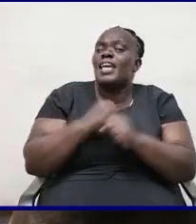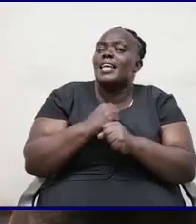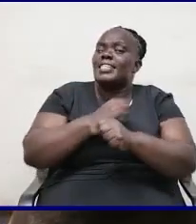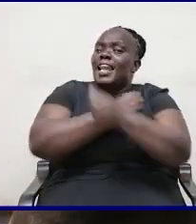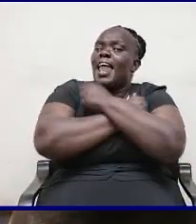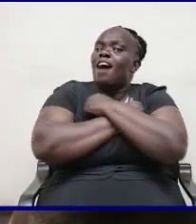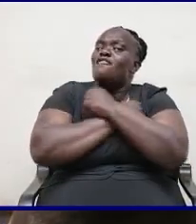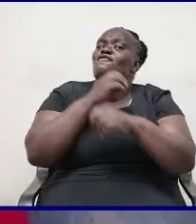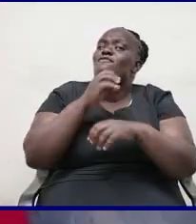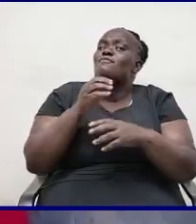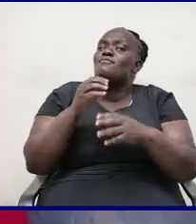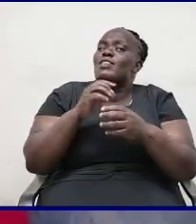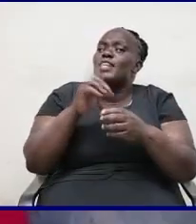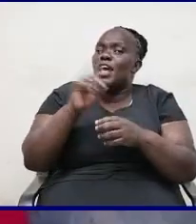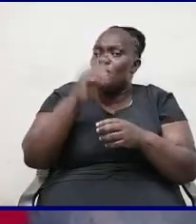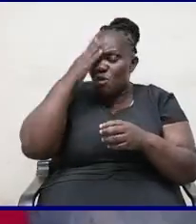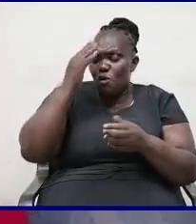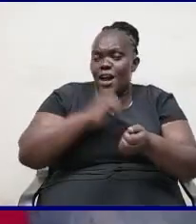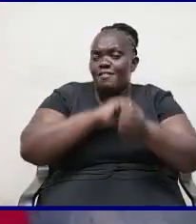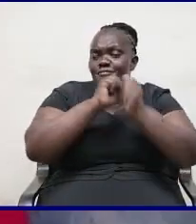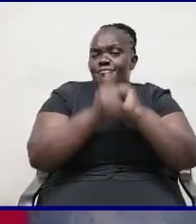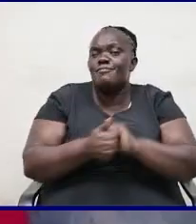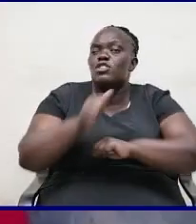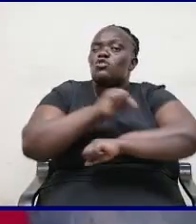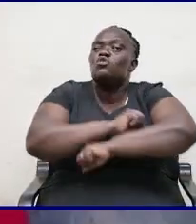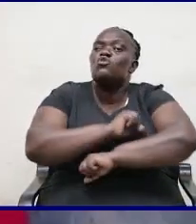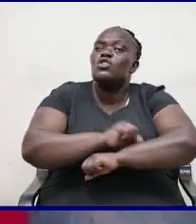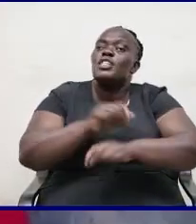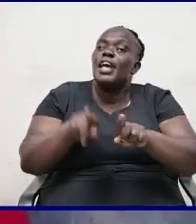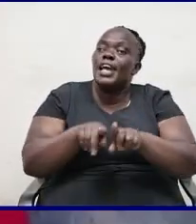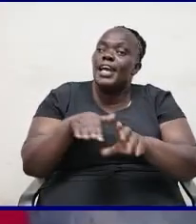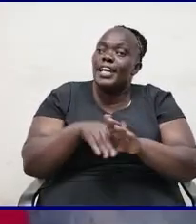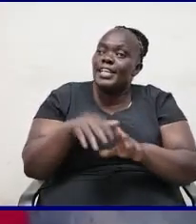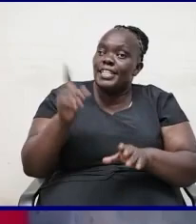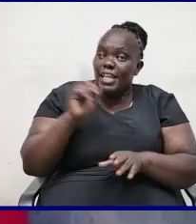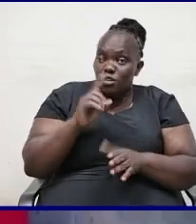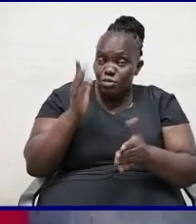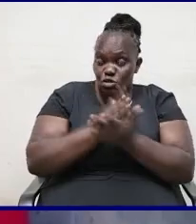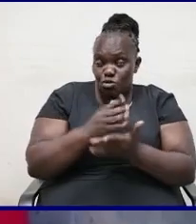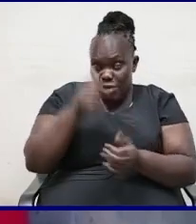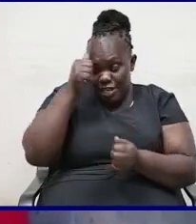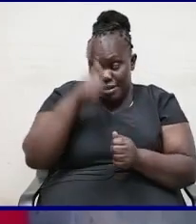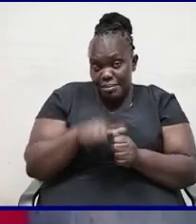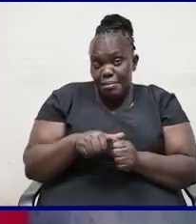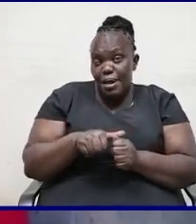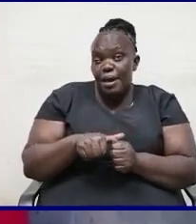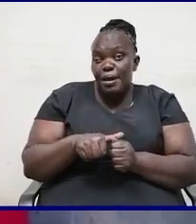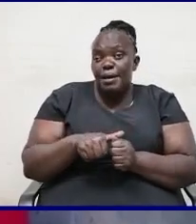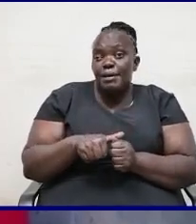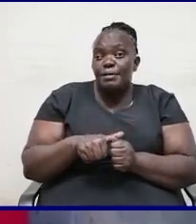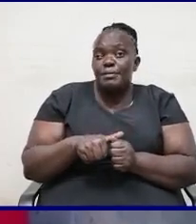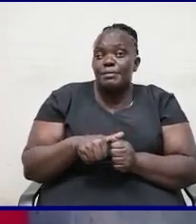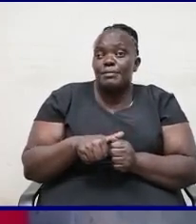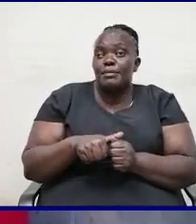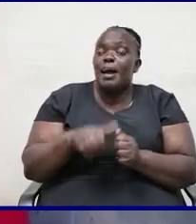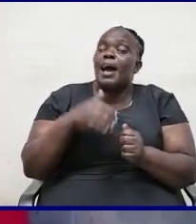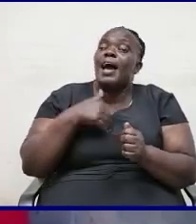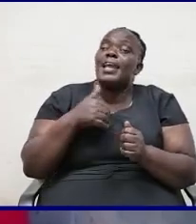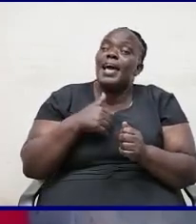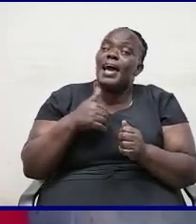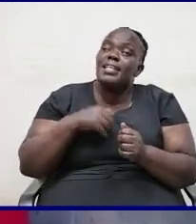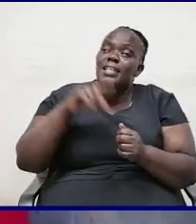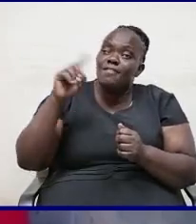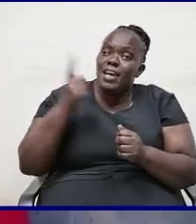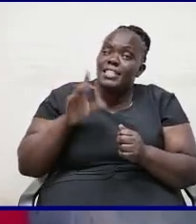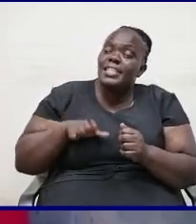Nairobi because I was able to transform the issues of the schools in Nairobi. Actually, that's true because I remember a conversation and I heard